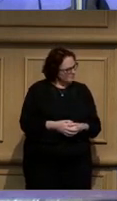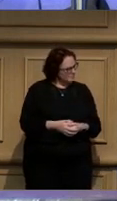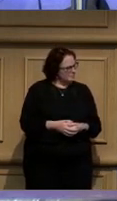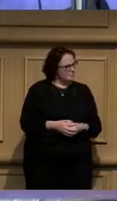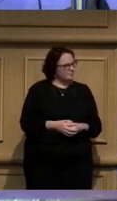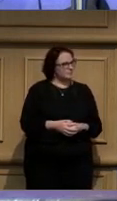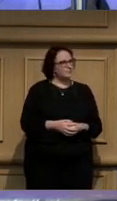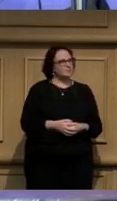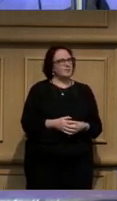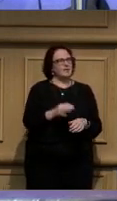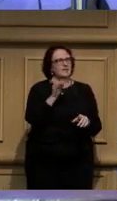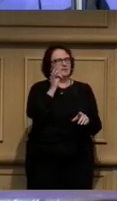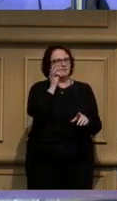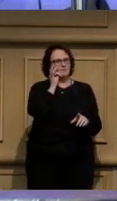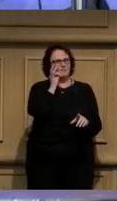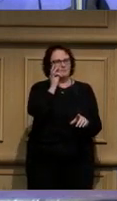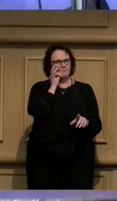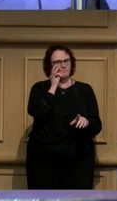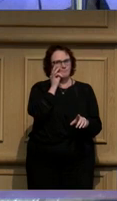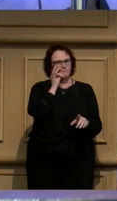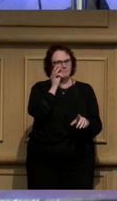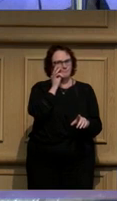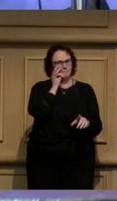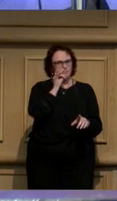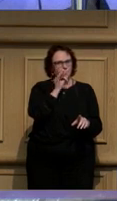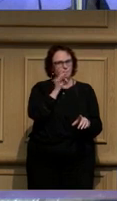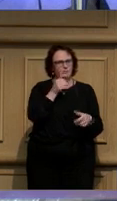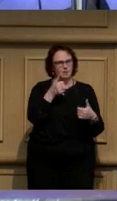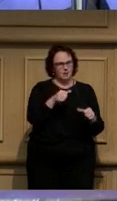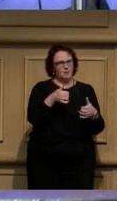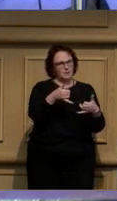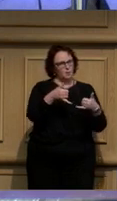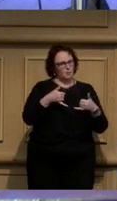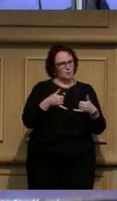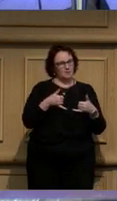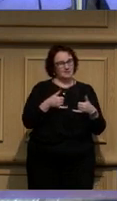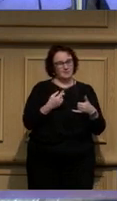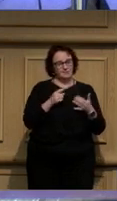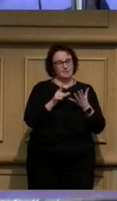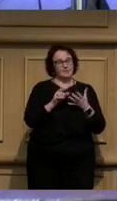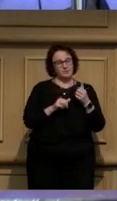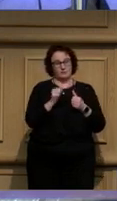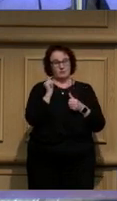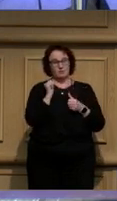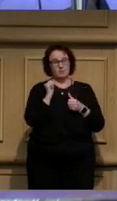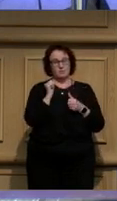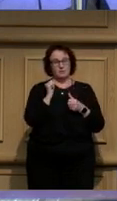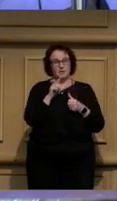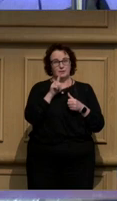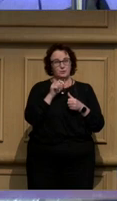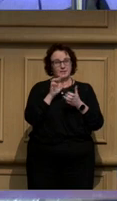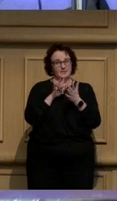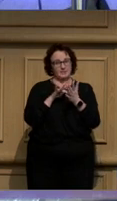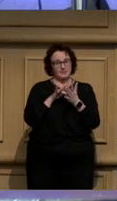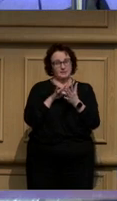It's funny because from like when we got this award, it was 7 years ago. So it was like, as I said, 2015, and a